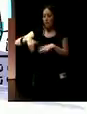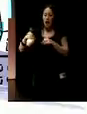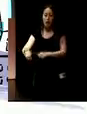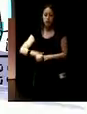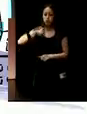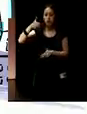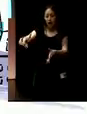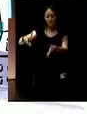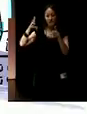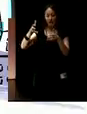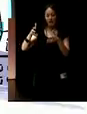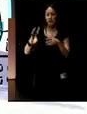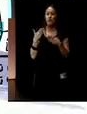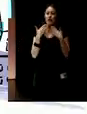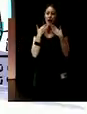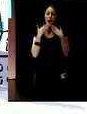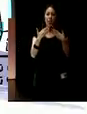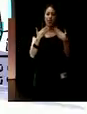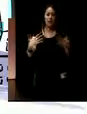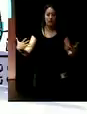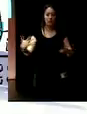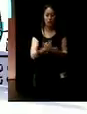on time. Thank you.